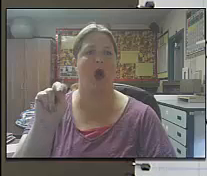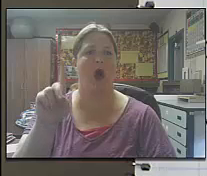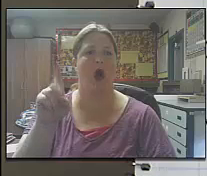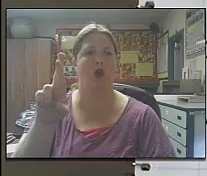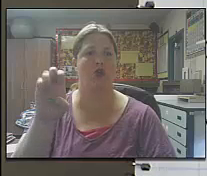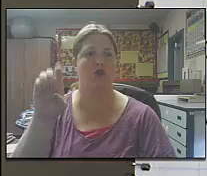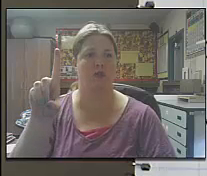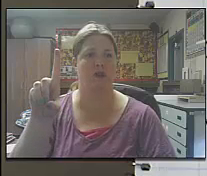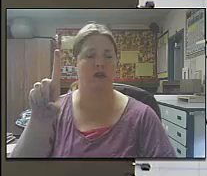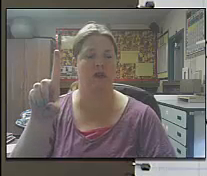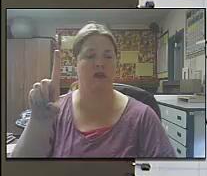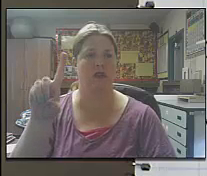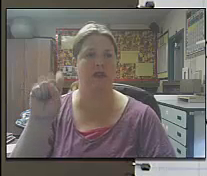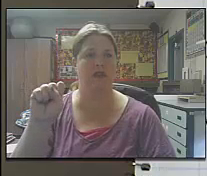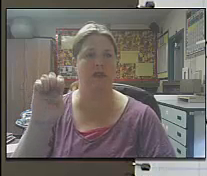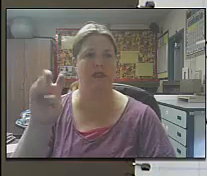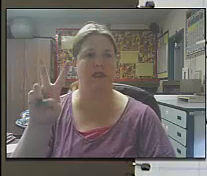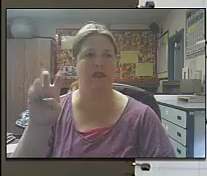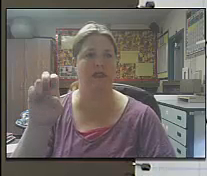217.